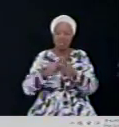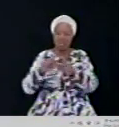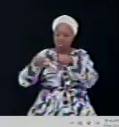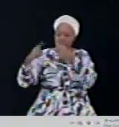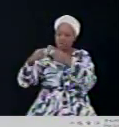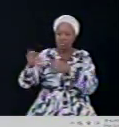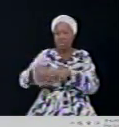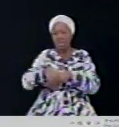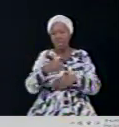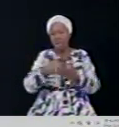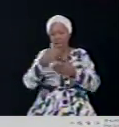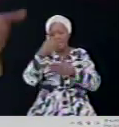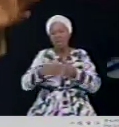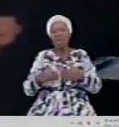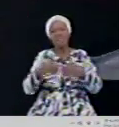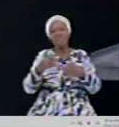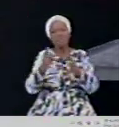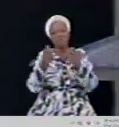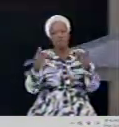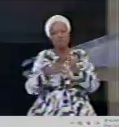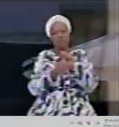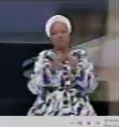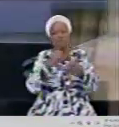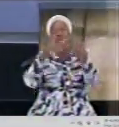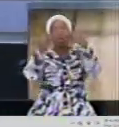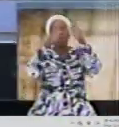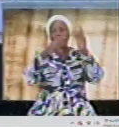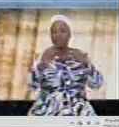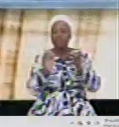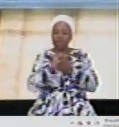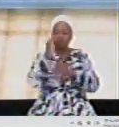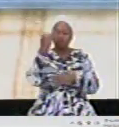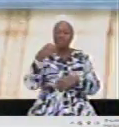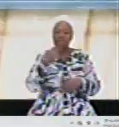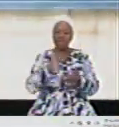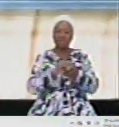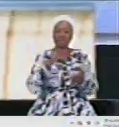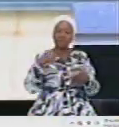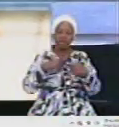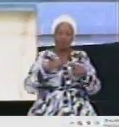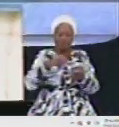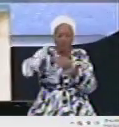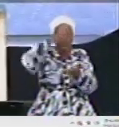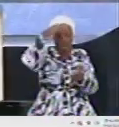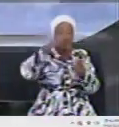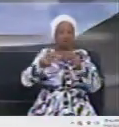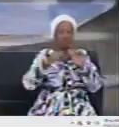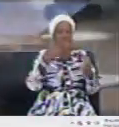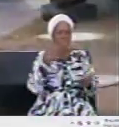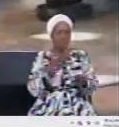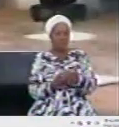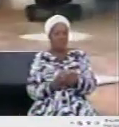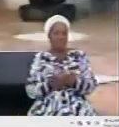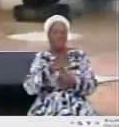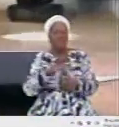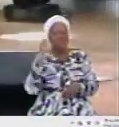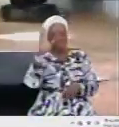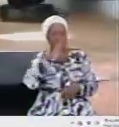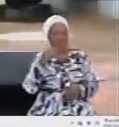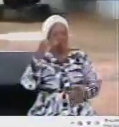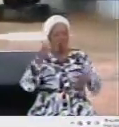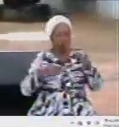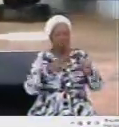next level. You go to heaven. That's why it says, learn to do well and seek judgment